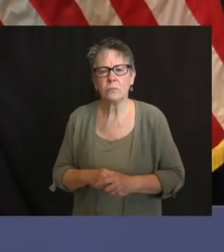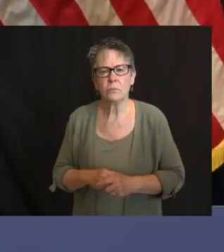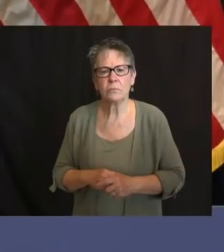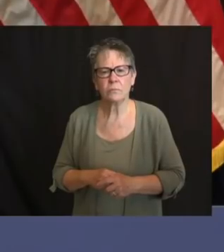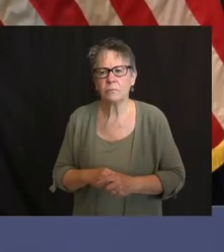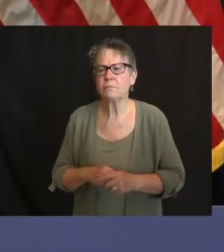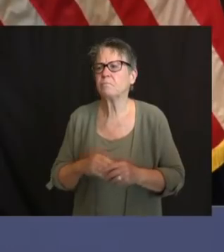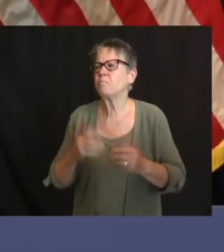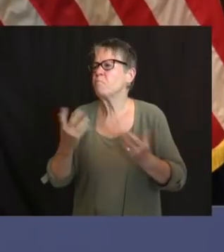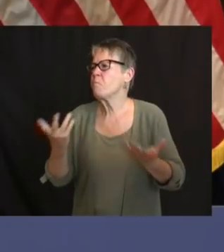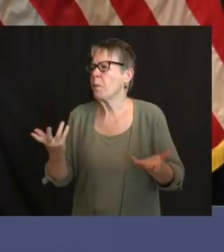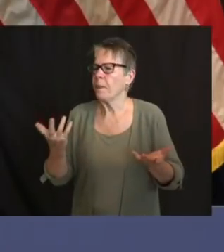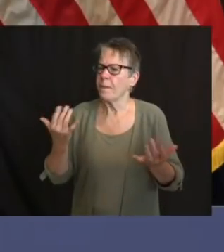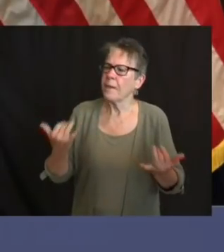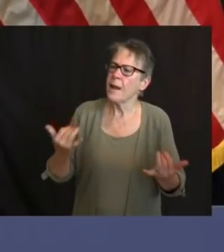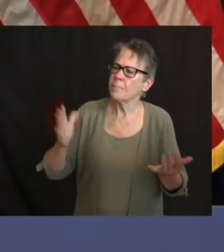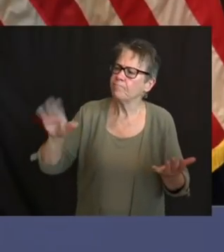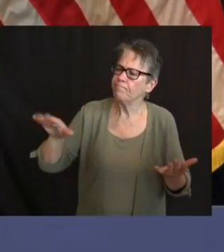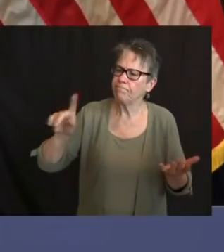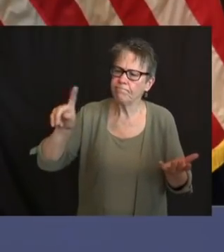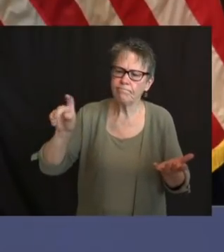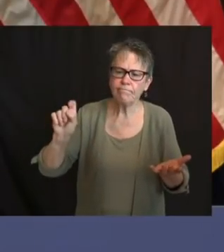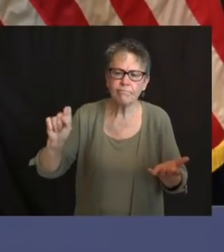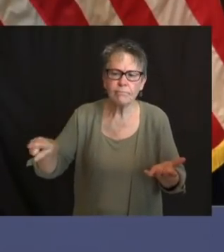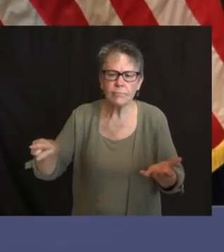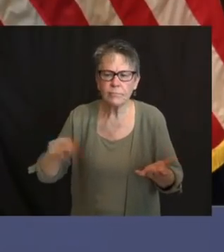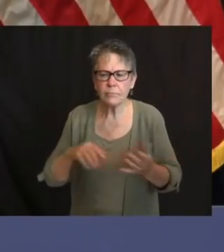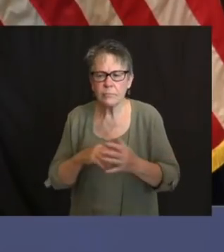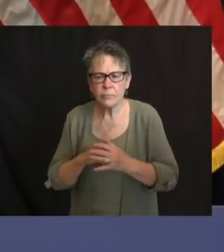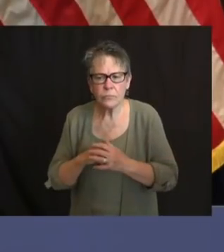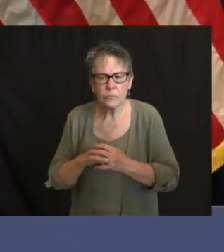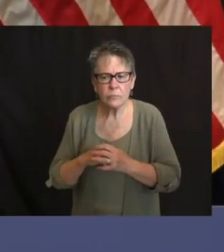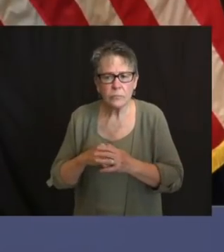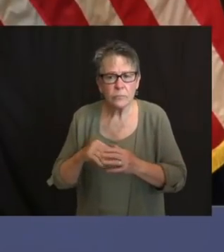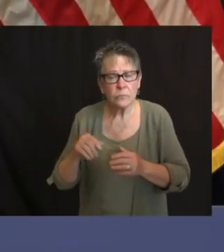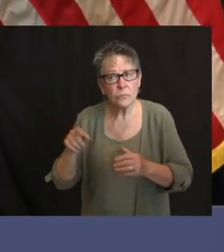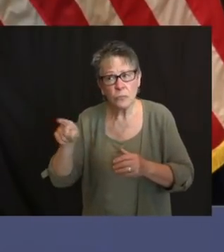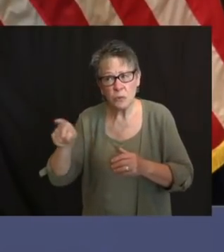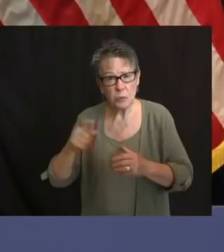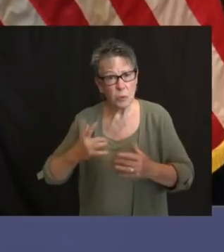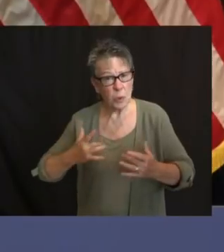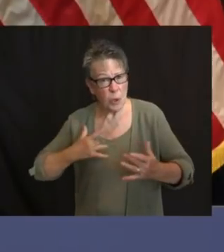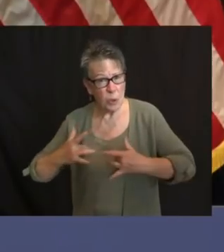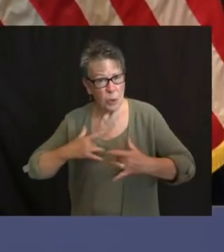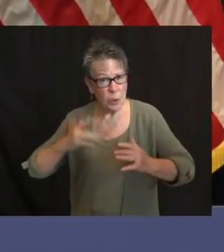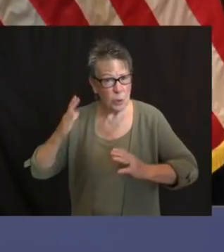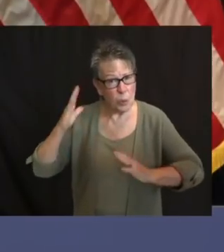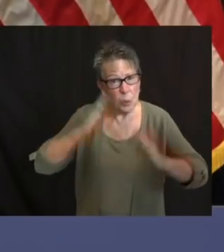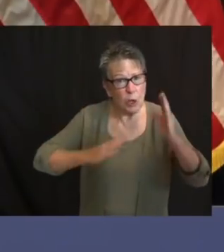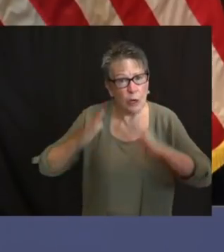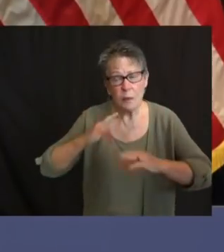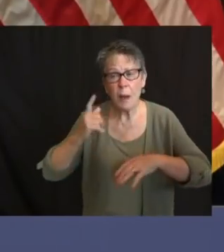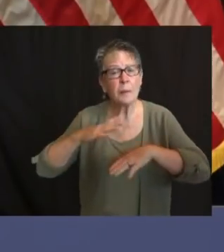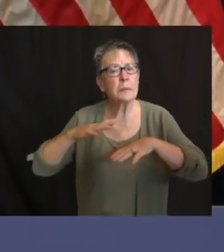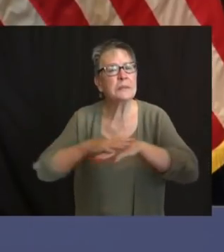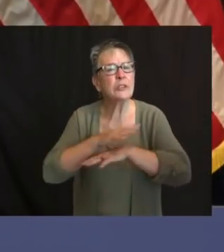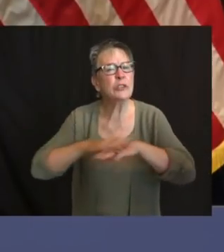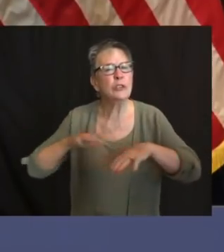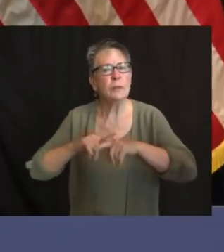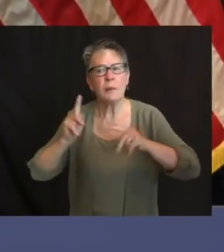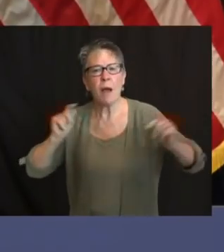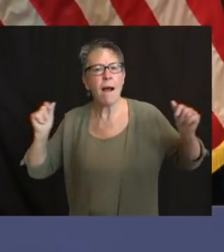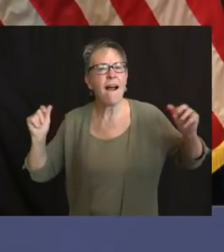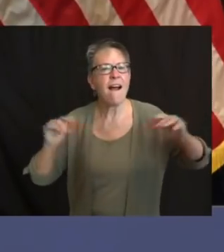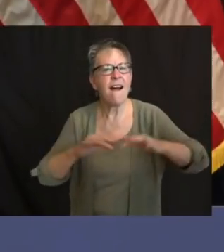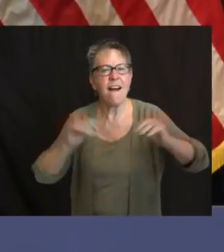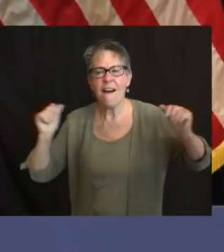Governor, are you concerned about people crowding on beaches and ignoring social distancing? Can you comment specifically on the situation in Point Pleasant